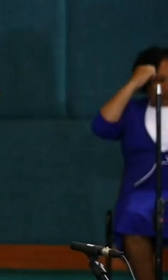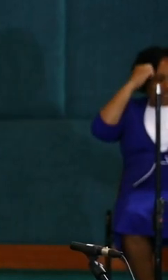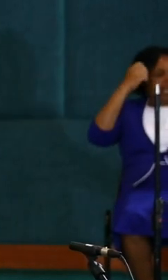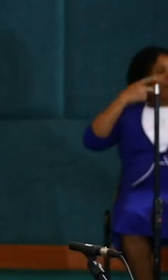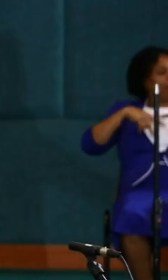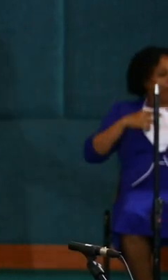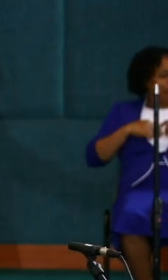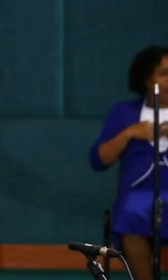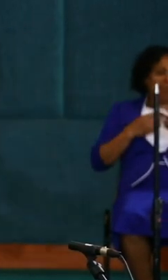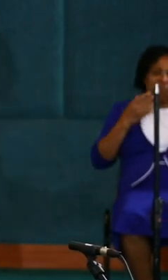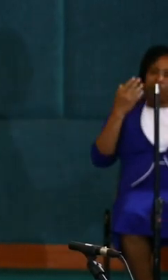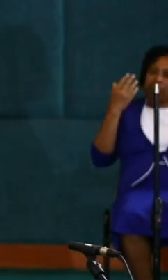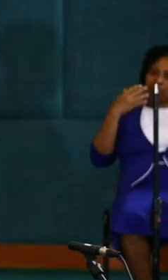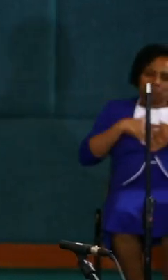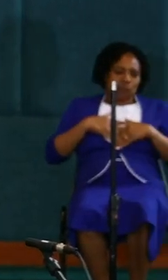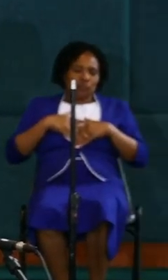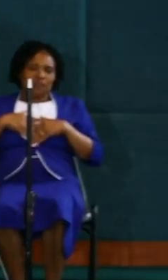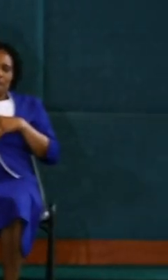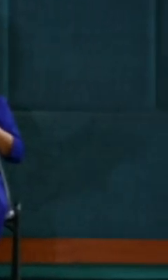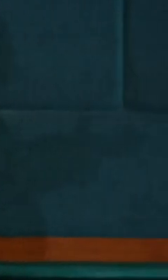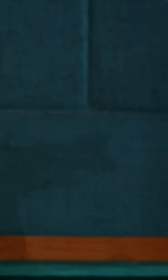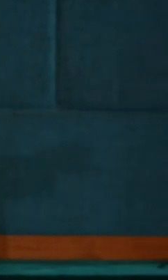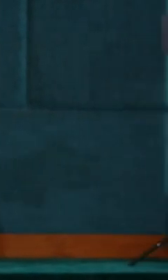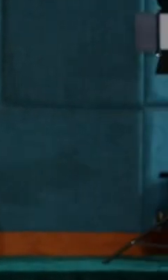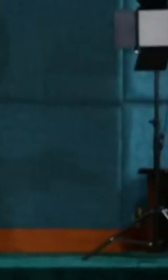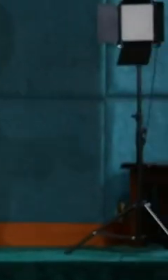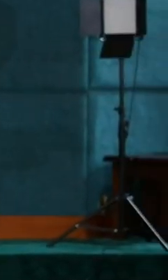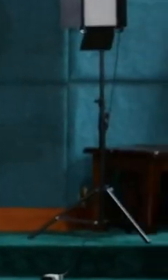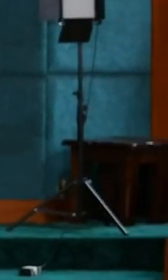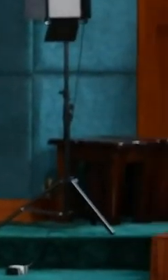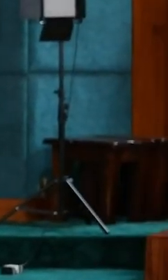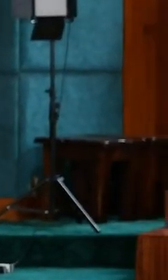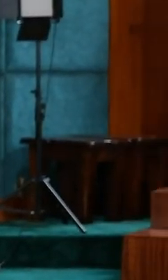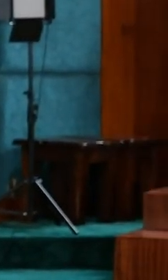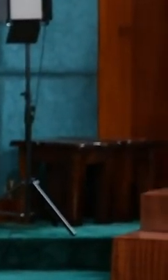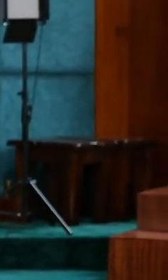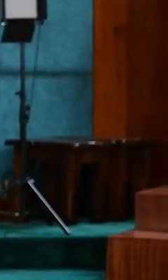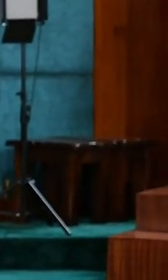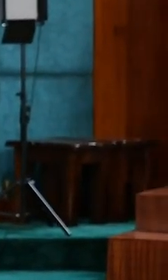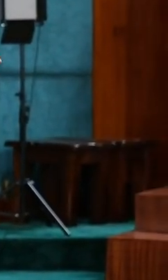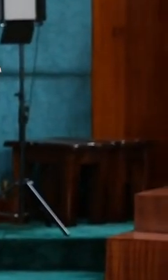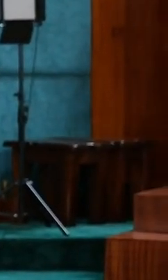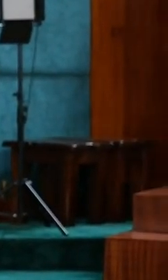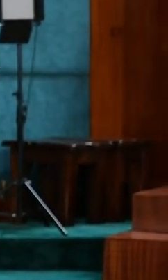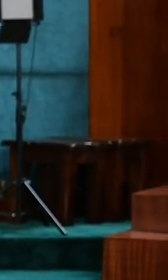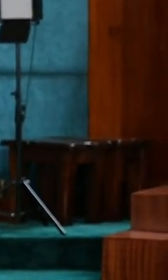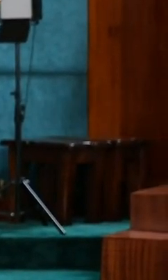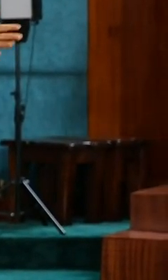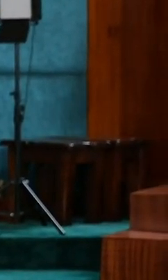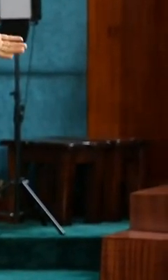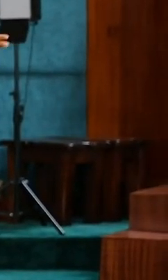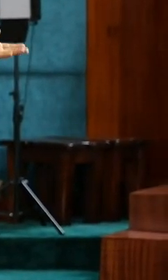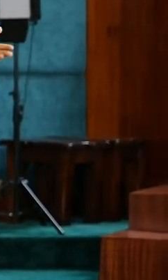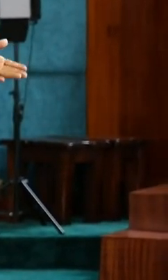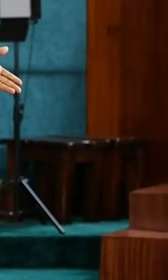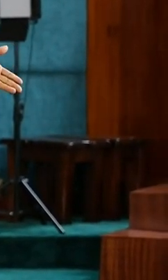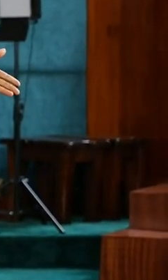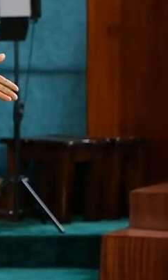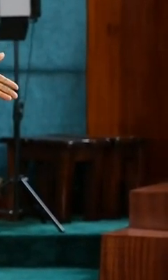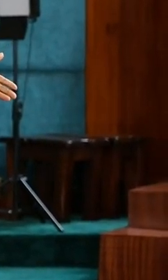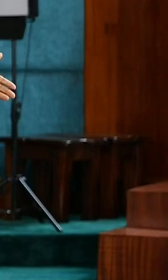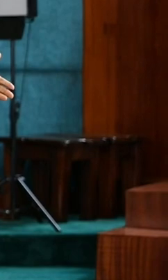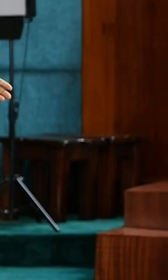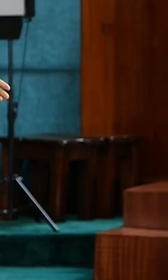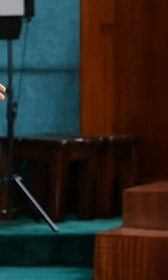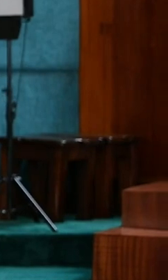You're all silent. You have no people, those, what do you call the people who read your palm and deal with devil spirits and